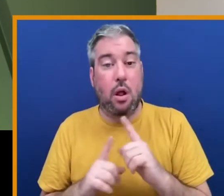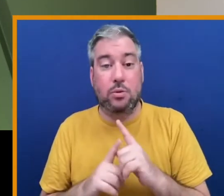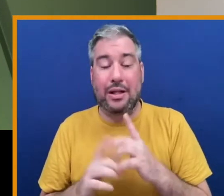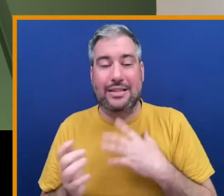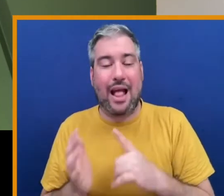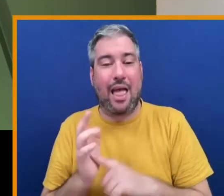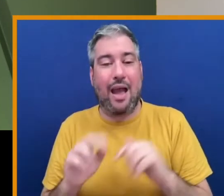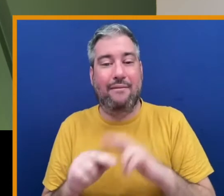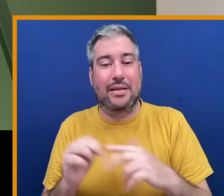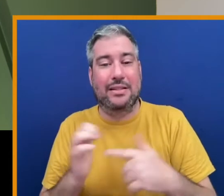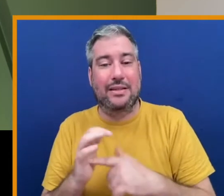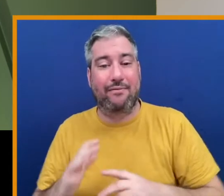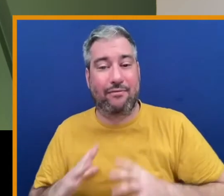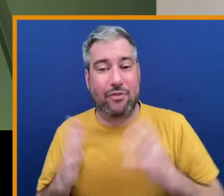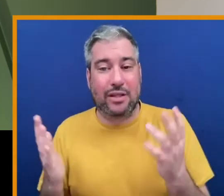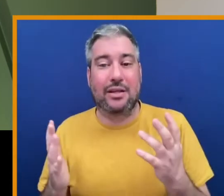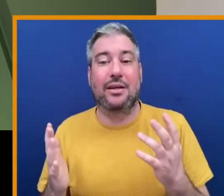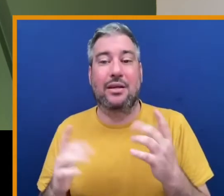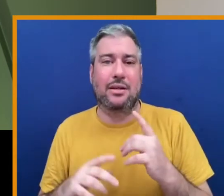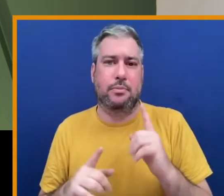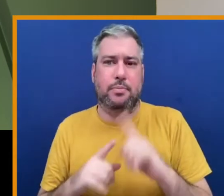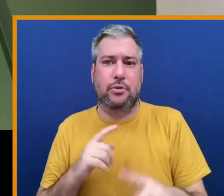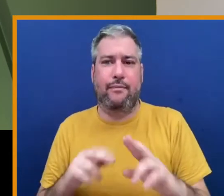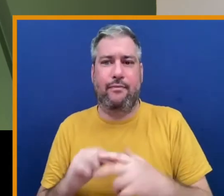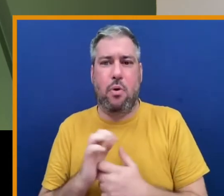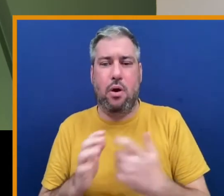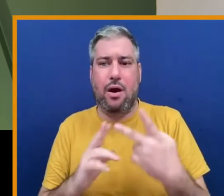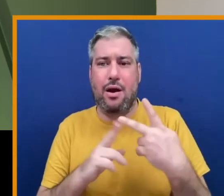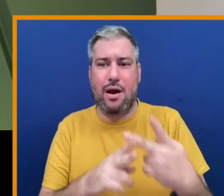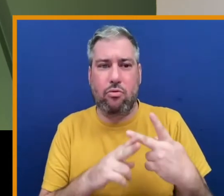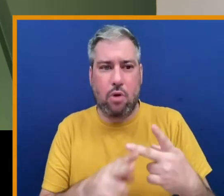Langford introduced Amendment 3, where he's opposed to